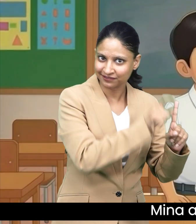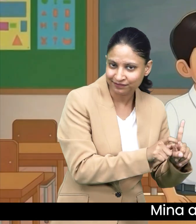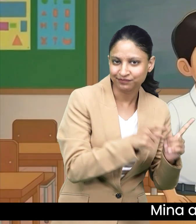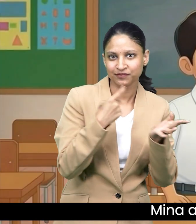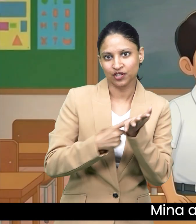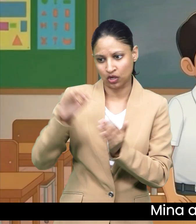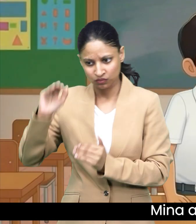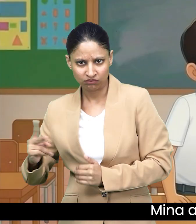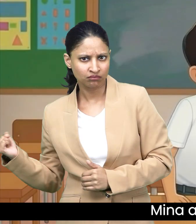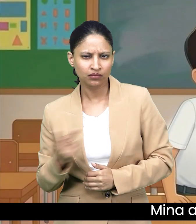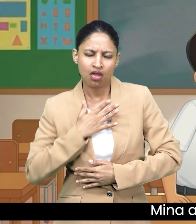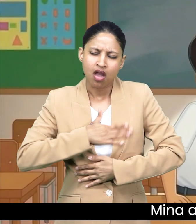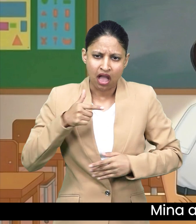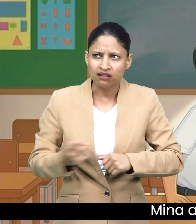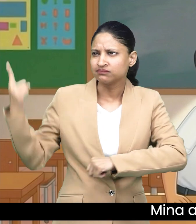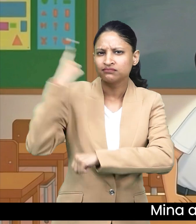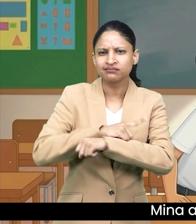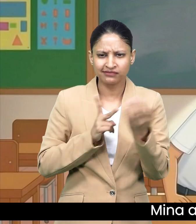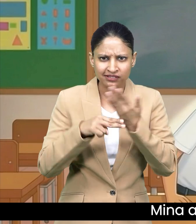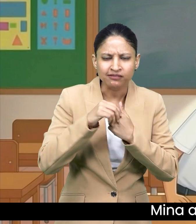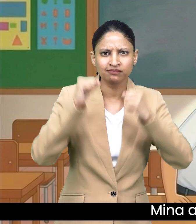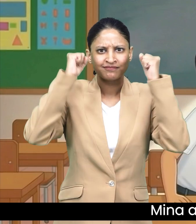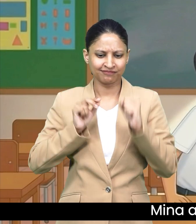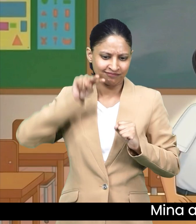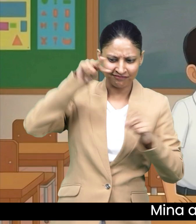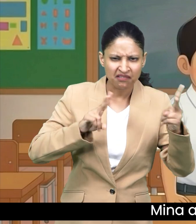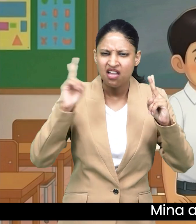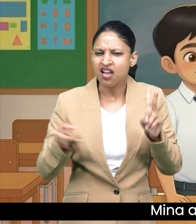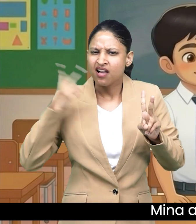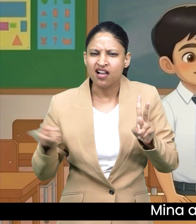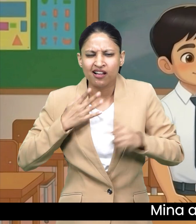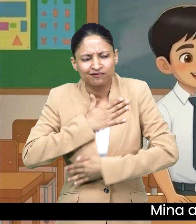Mina and Raju had a lot of fun today.